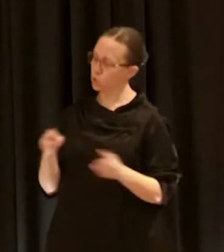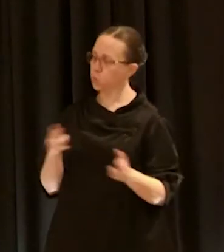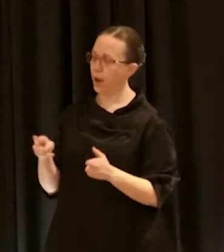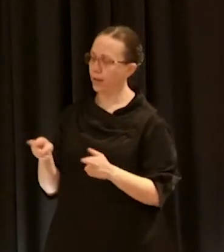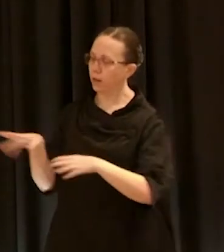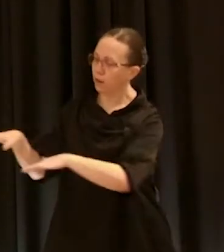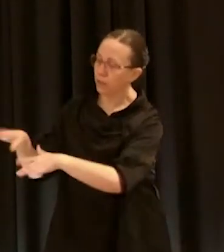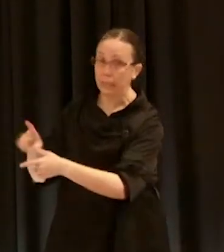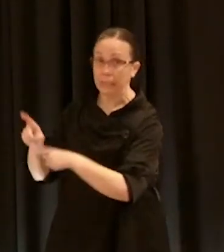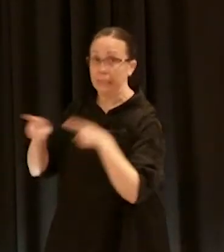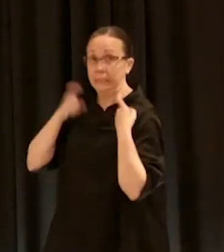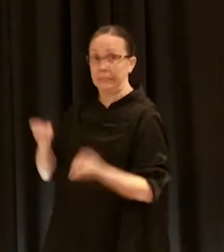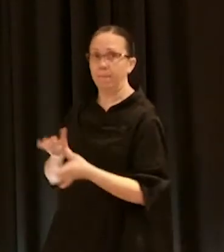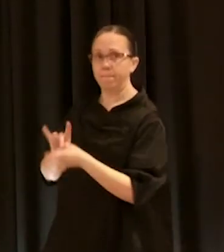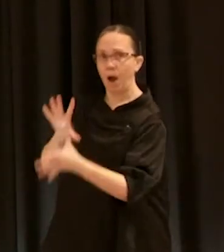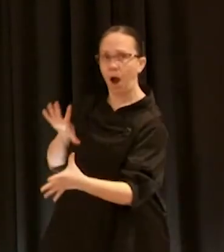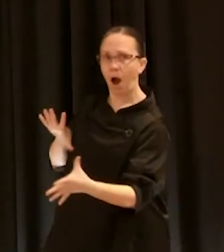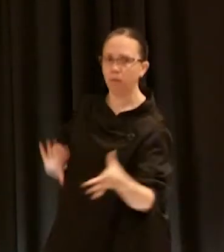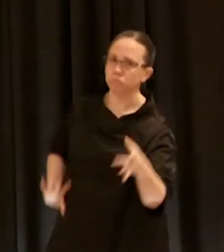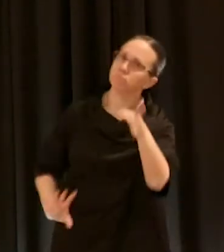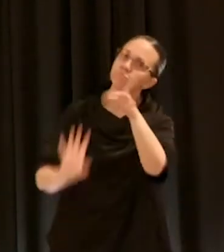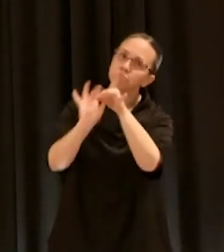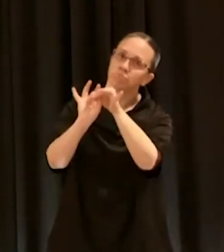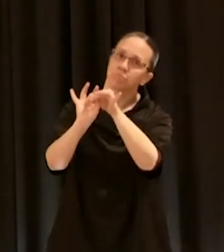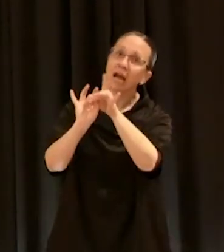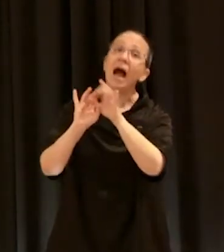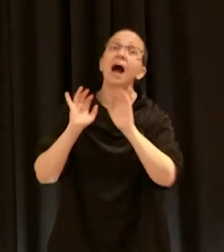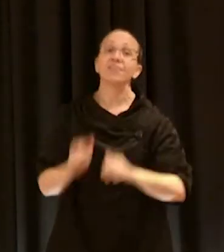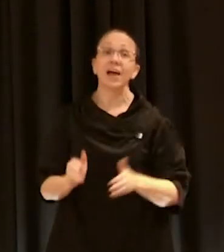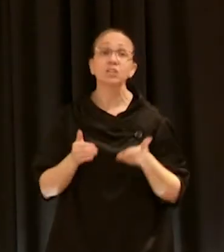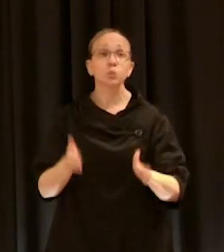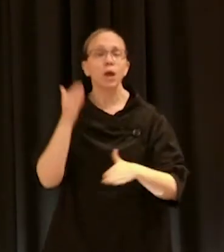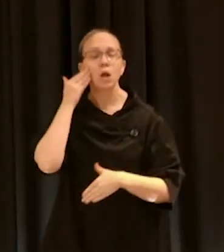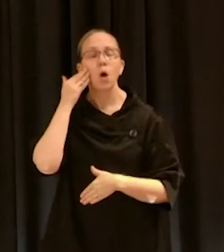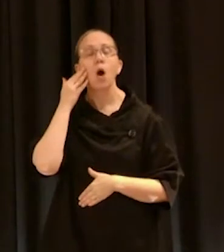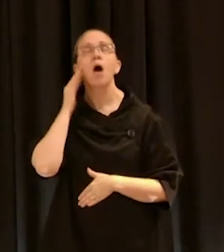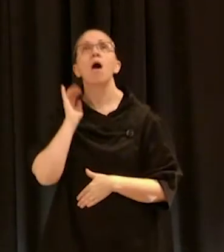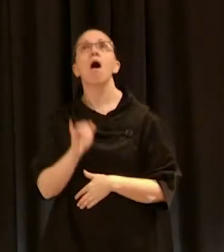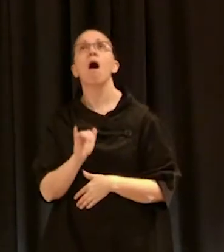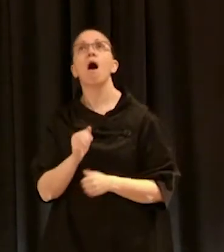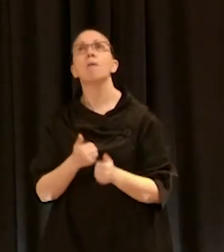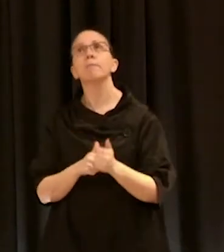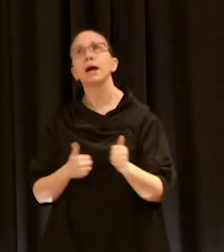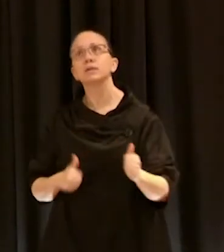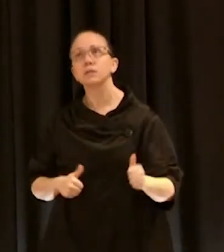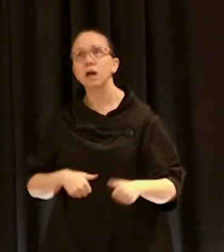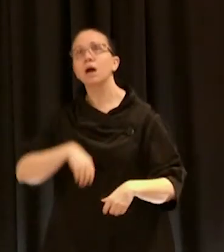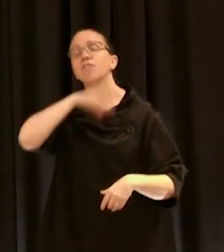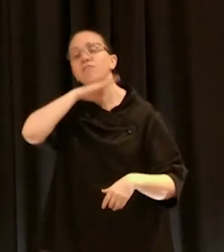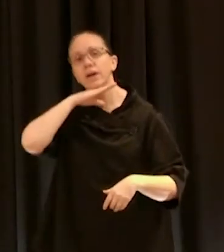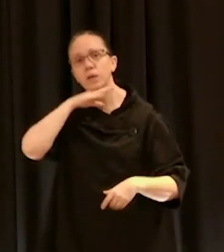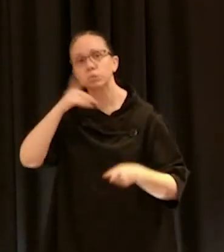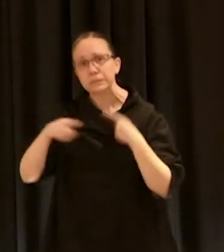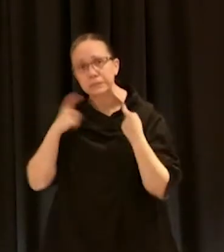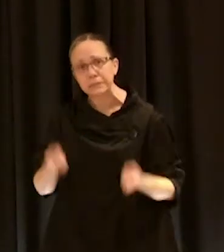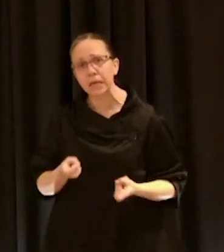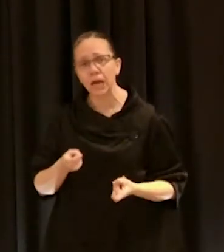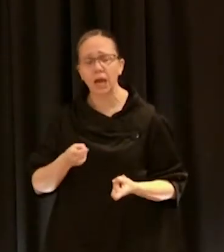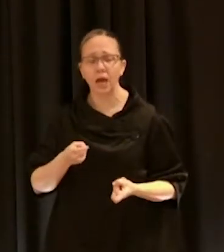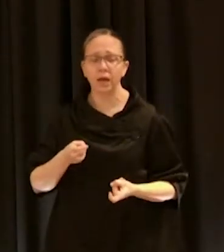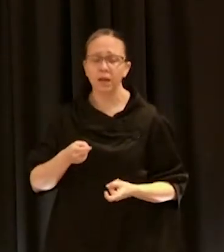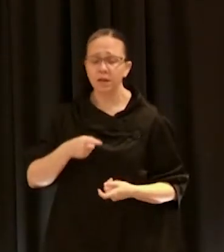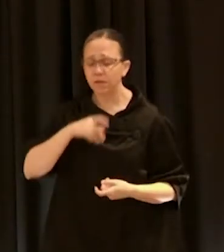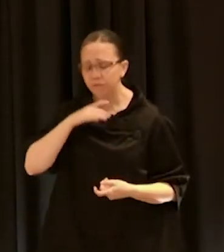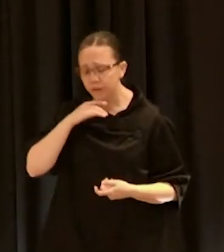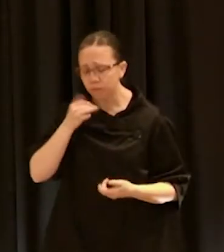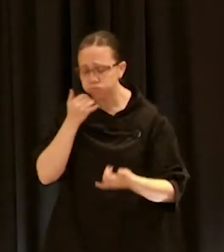to get out of the pig pen and get back to daddy's house? That's how you can tell, oh, I've backslid. I'm tired of the pigs. I'm tired of the mud. I'm